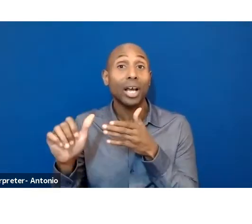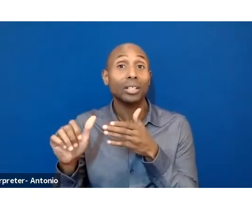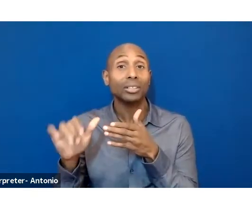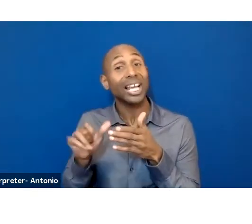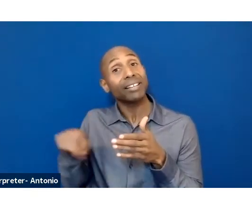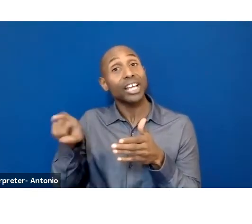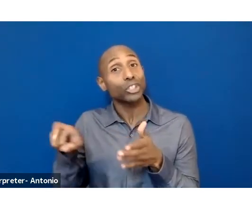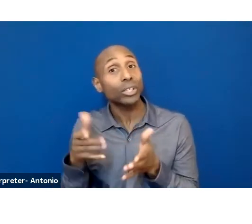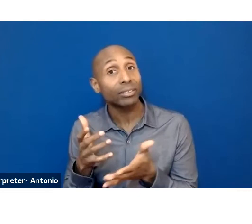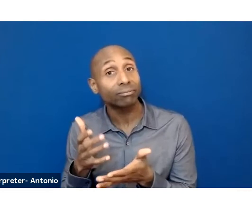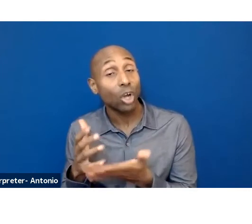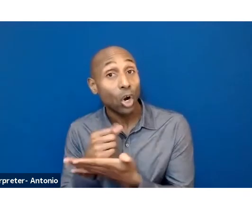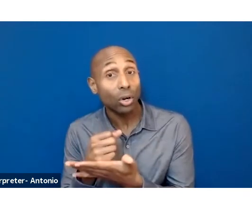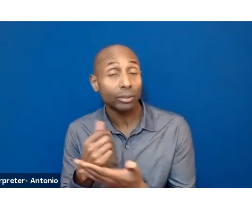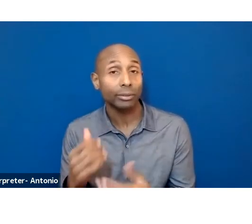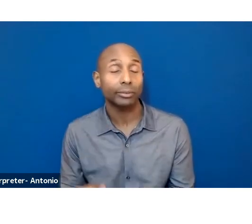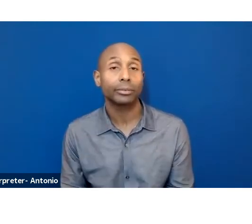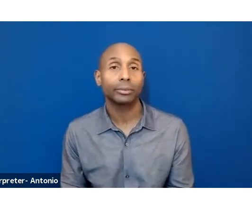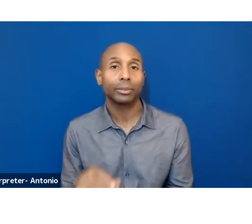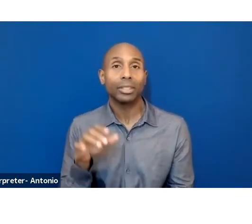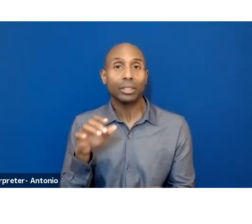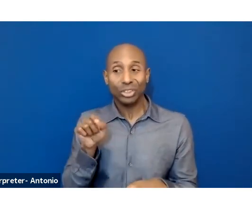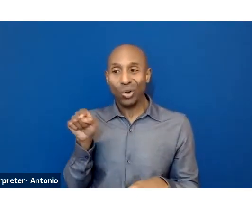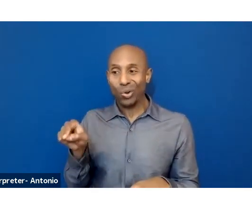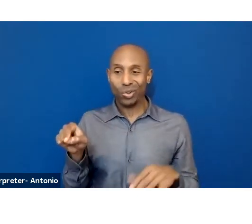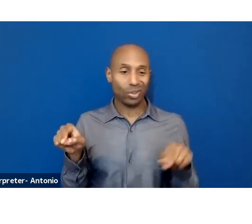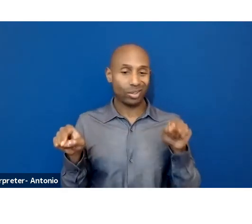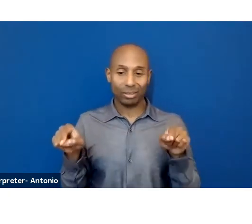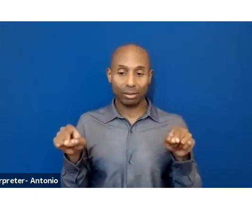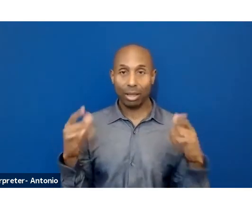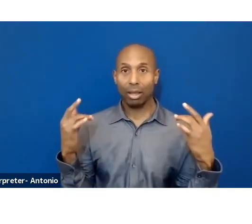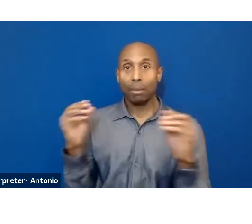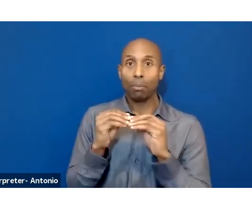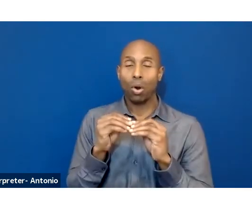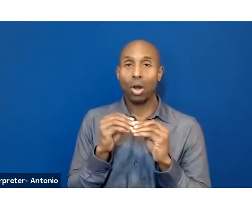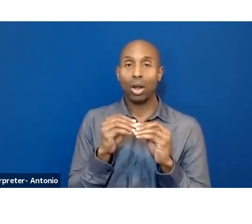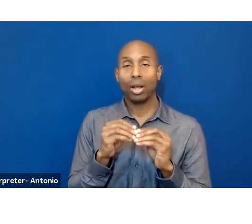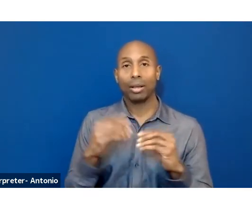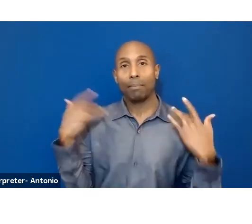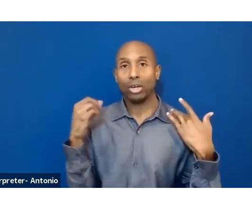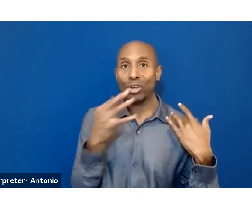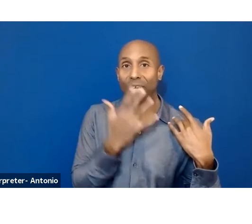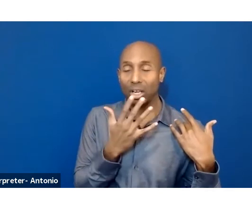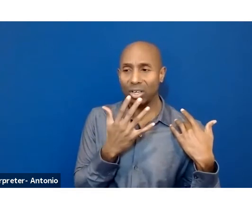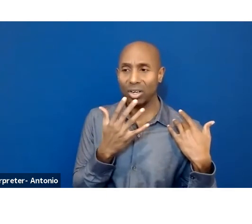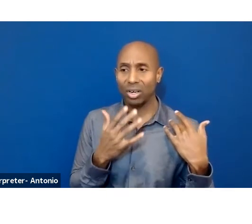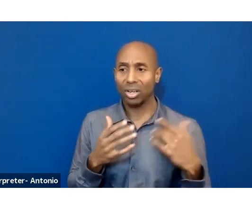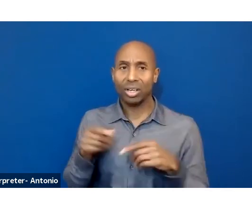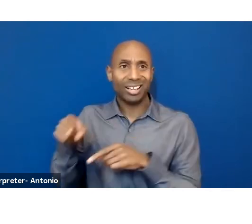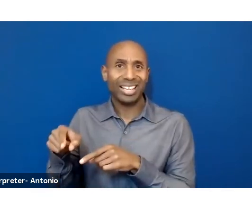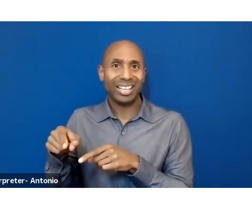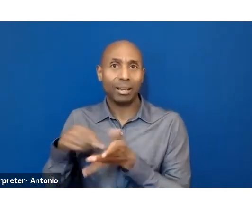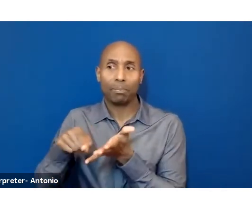about how to make the system better, we actually have to think about not improving it, but actually dismantling it, right?